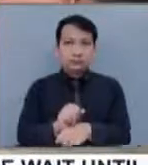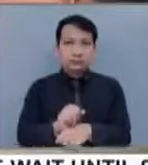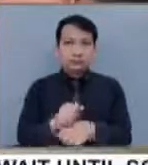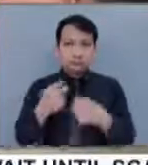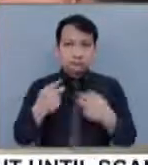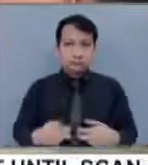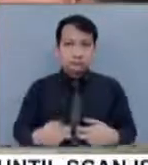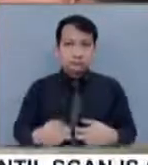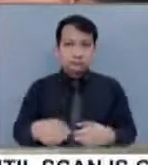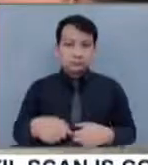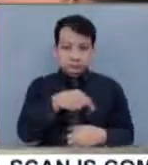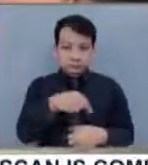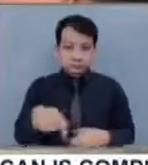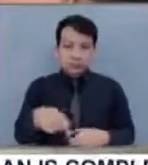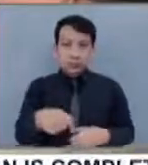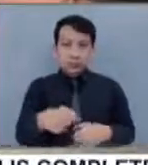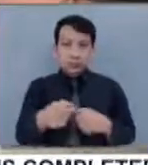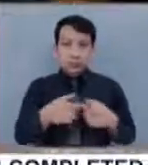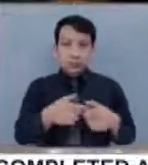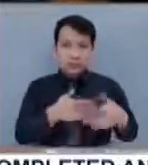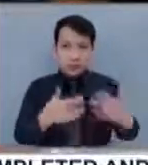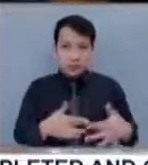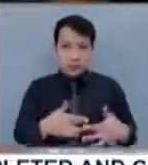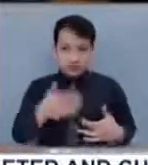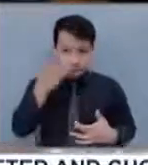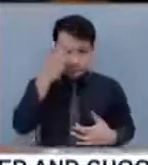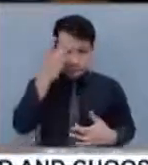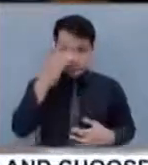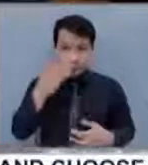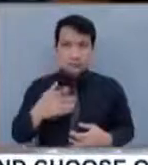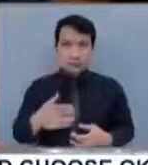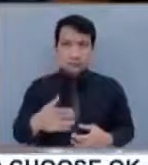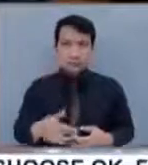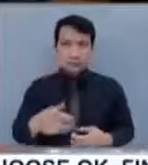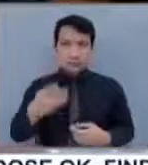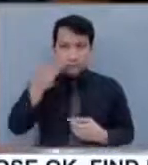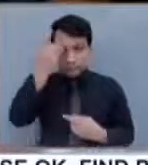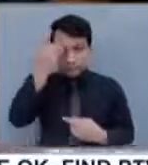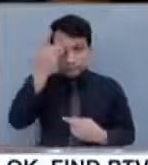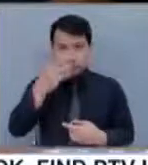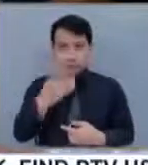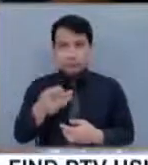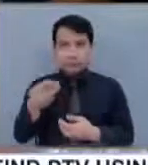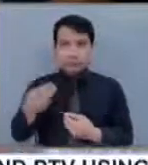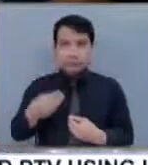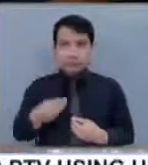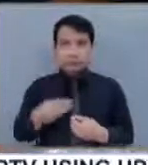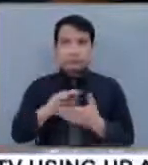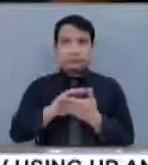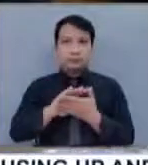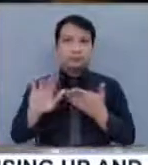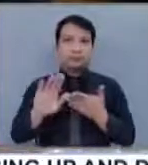quadruple bypass at may sakit na diabetes. My doctors have given me a clean bill of health.